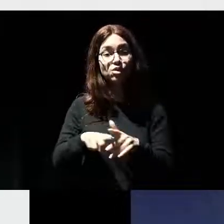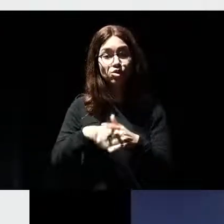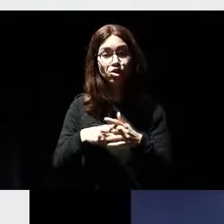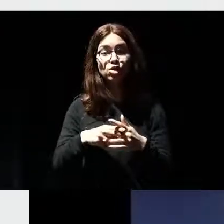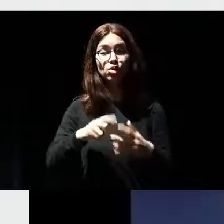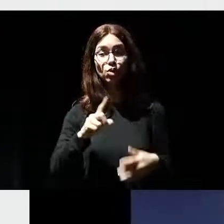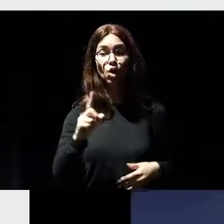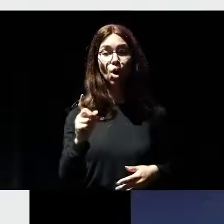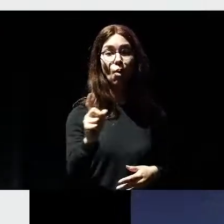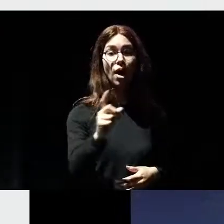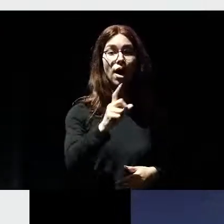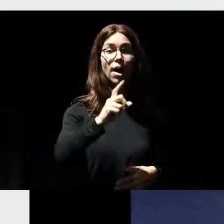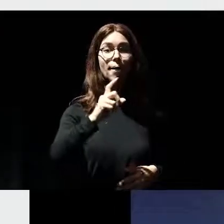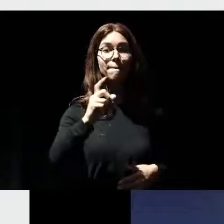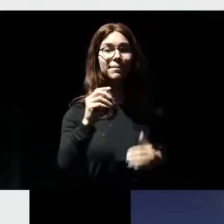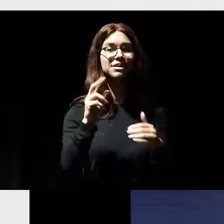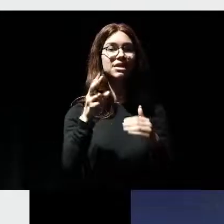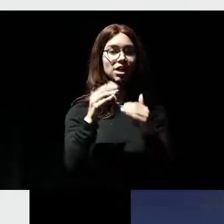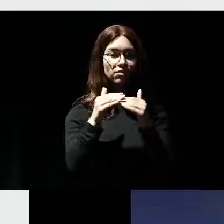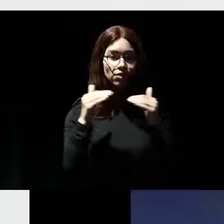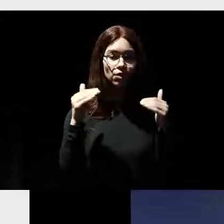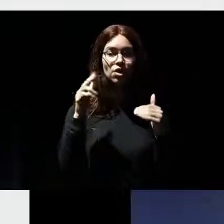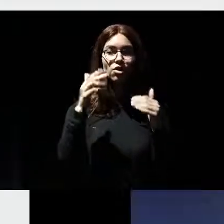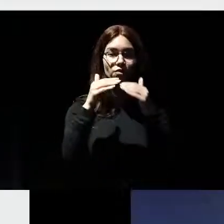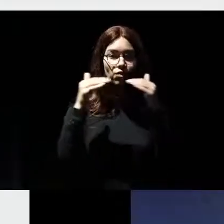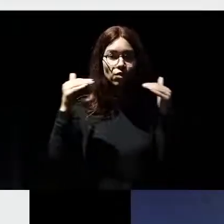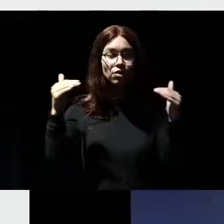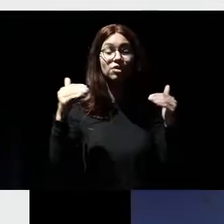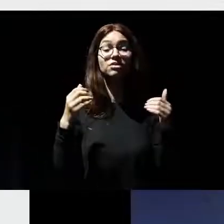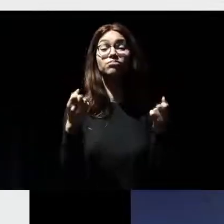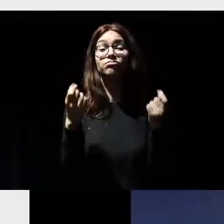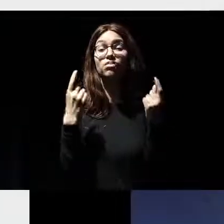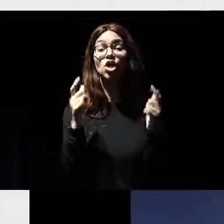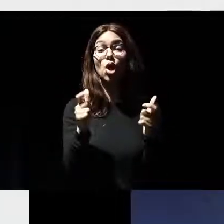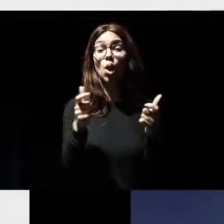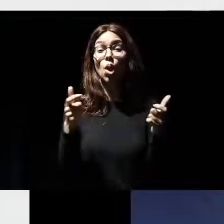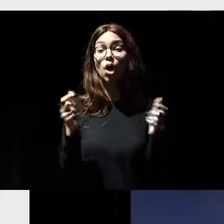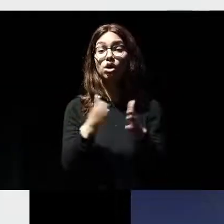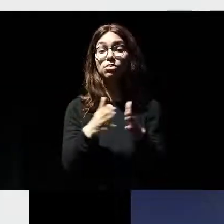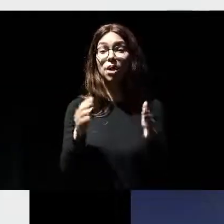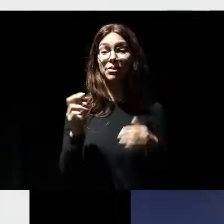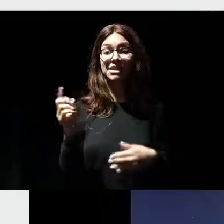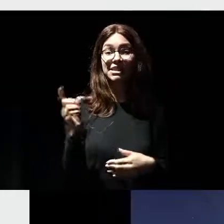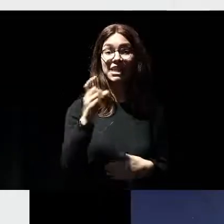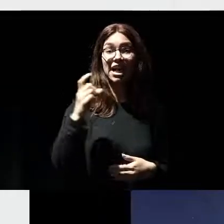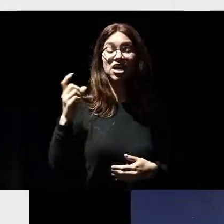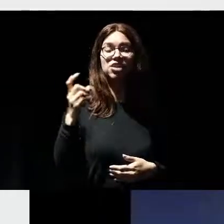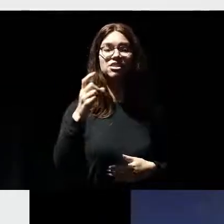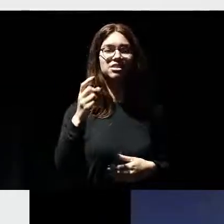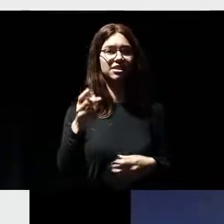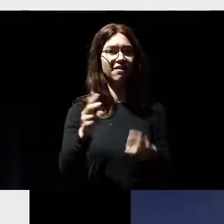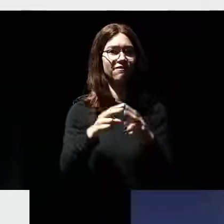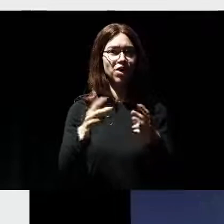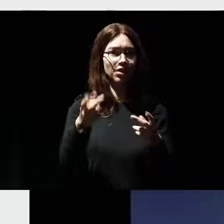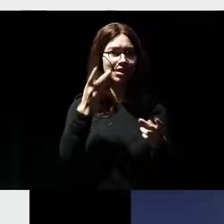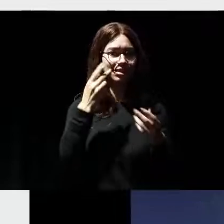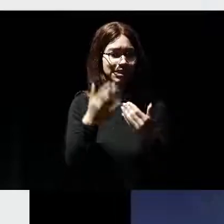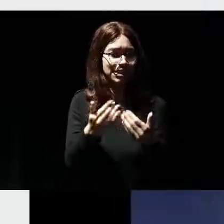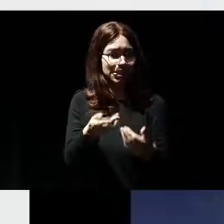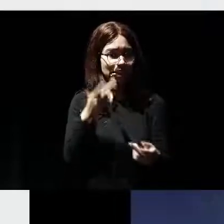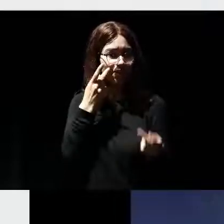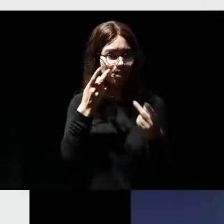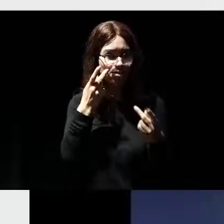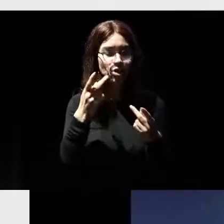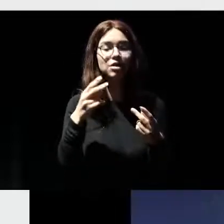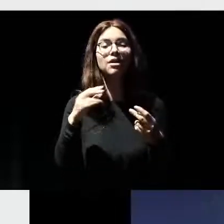the building, the large public stairs is also very visible as a kind of lantern or beacon, a marker in